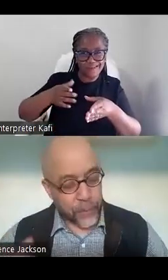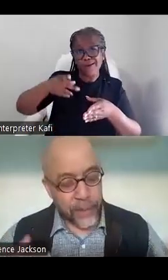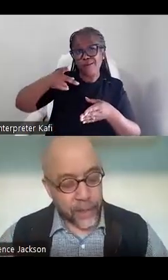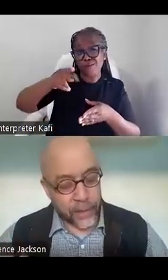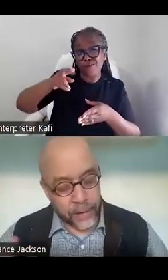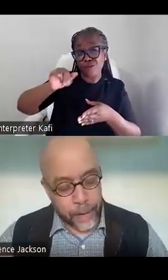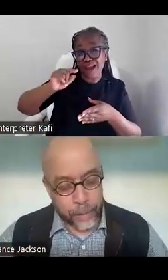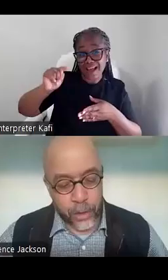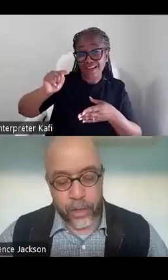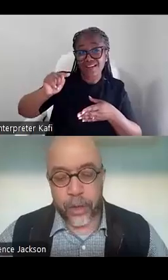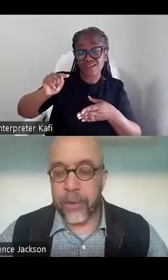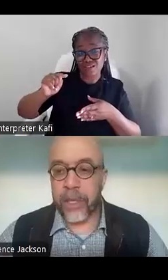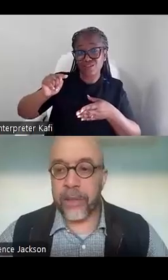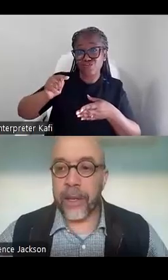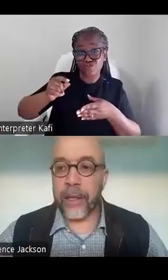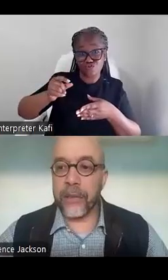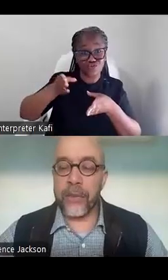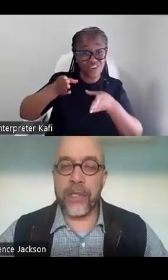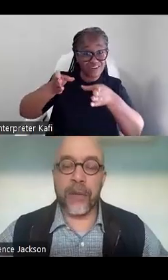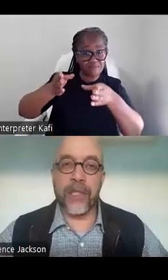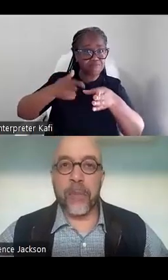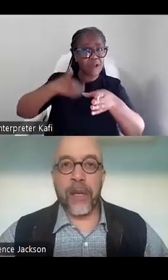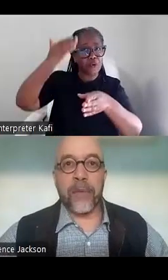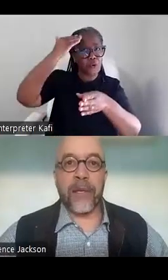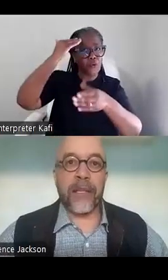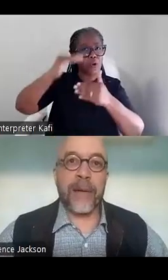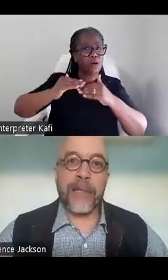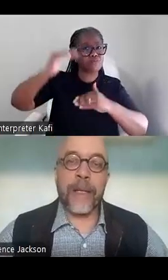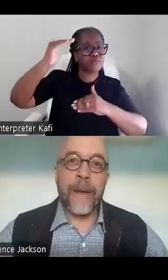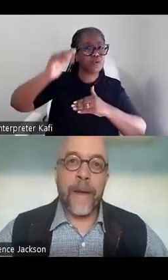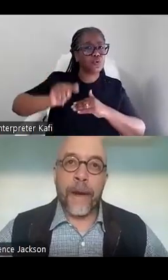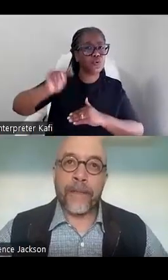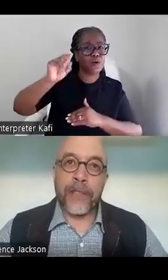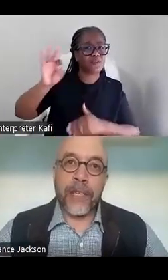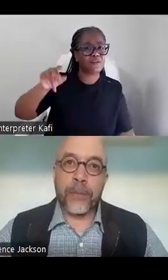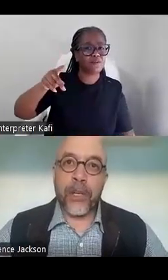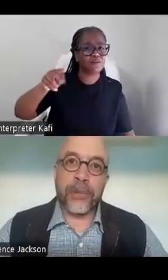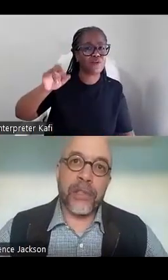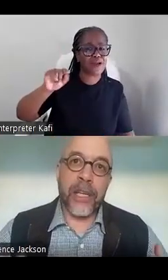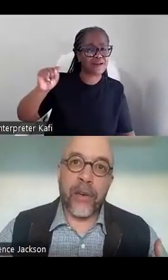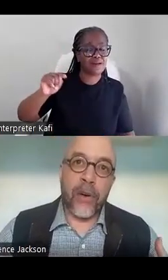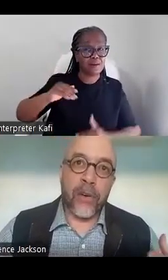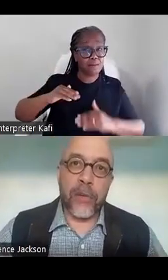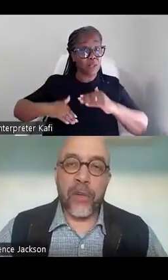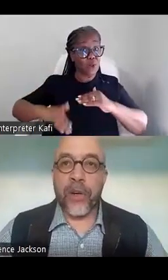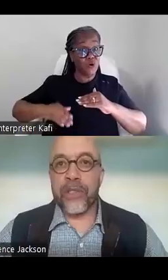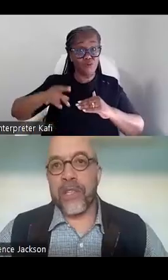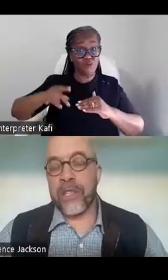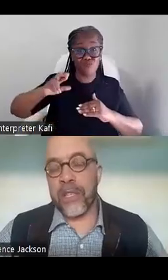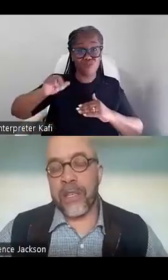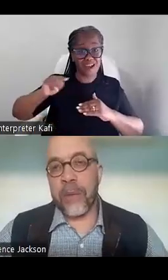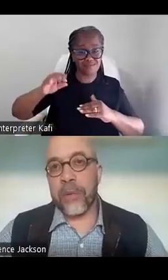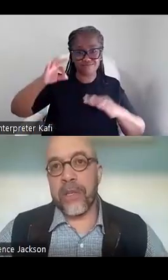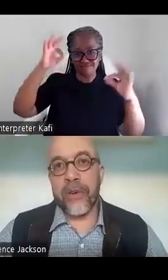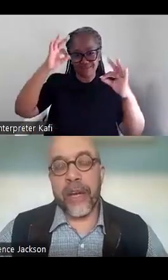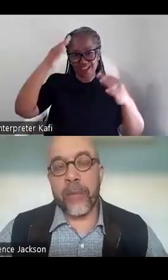to be in, a community that includes Sister Betty Bland Thomas of the Sharp Street Leadenhall Community Organization